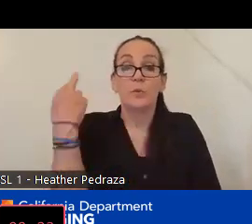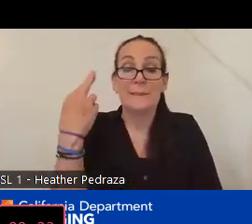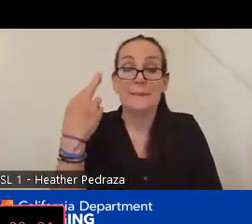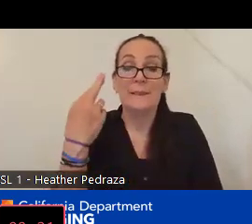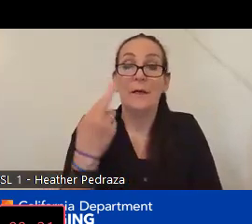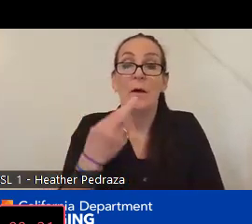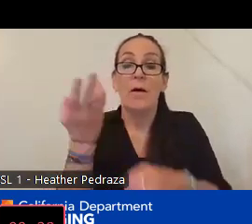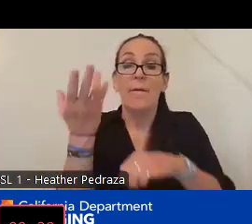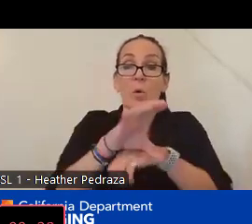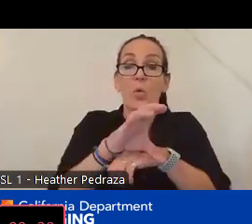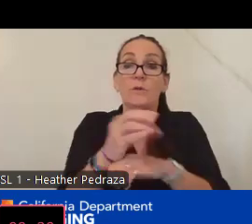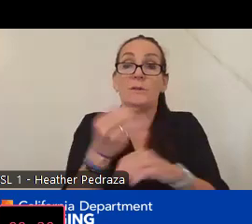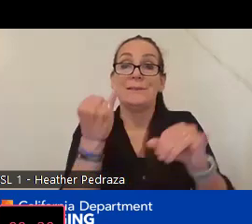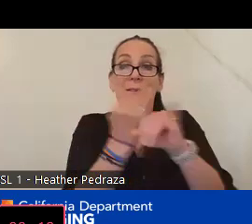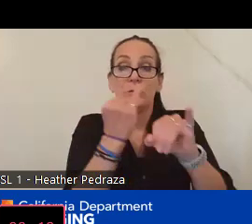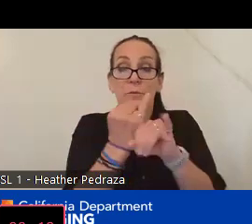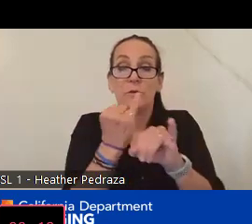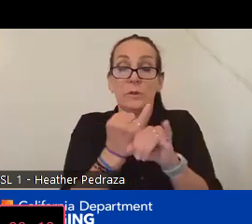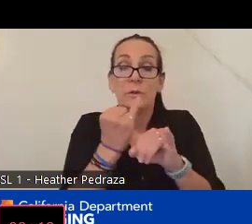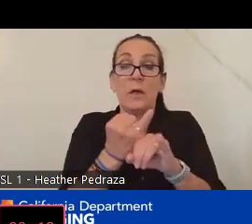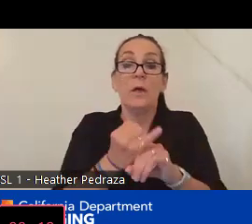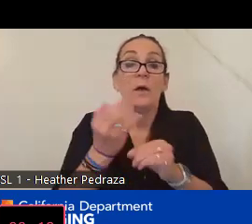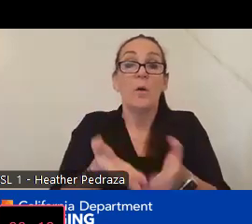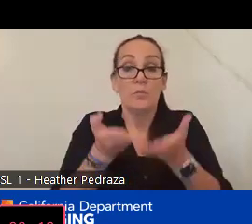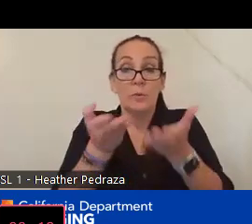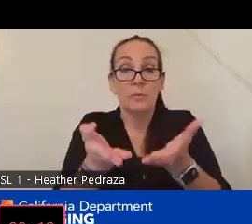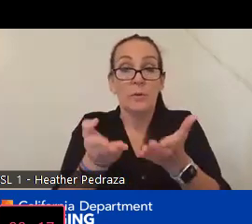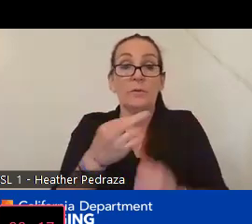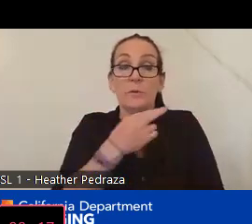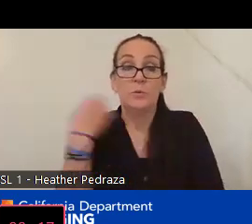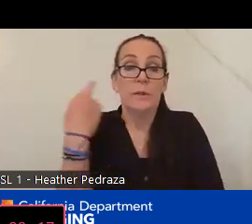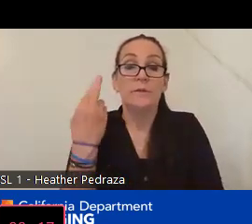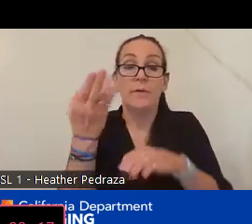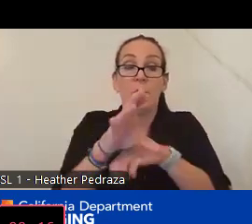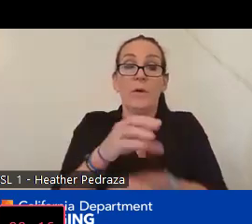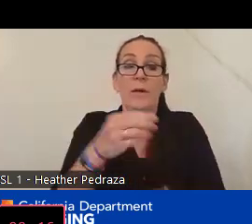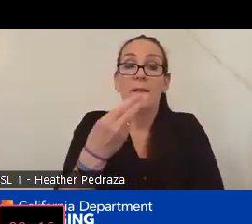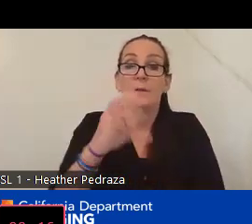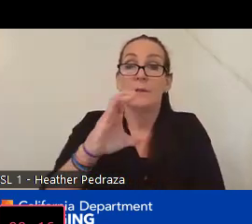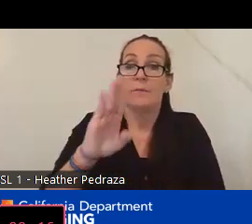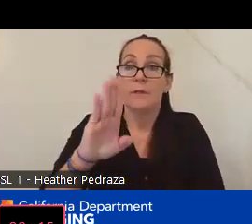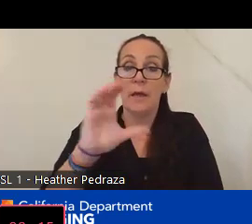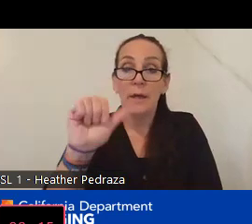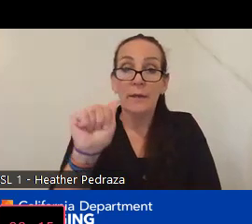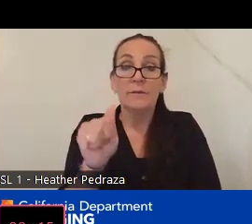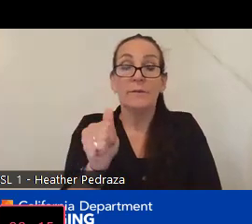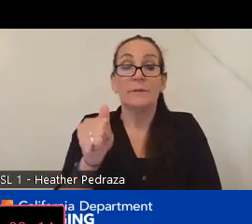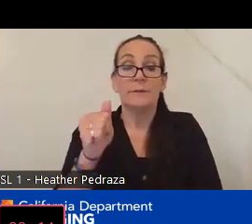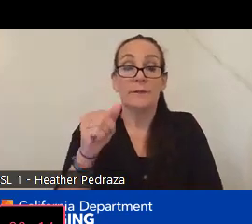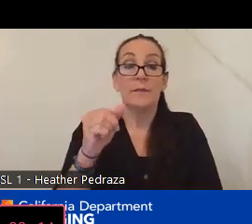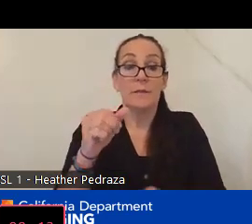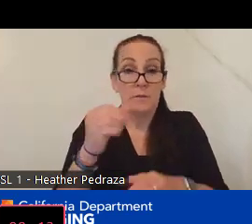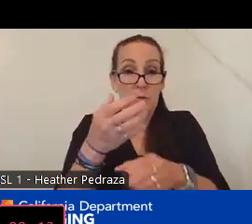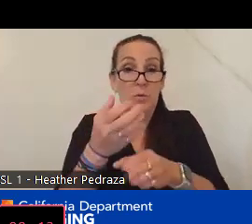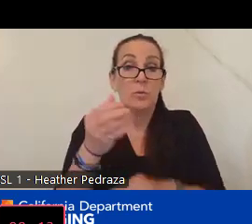into institutional care, worsening their disabilities, or leading to death due to lack of access to necessary services,